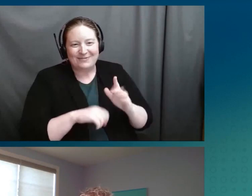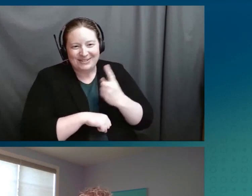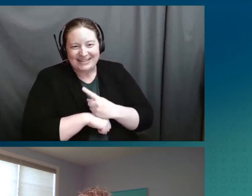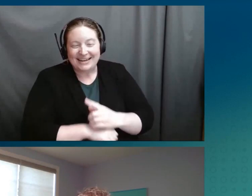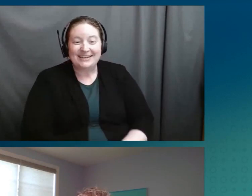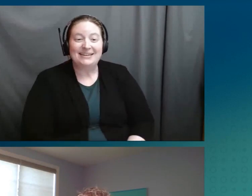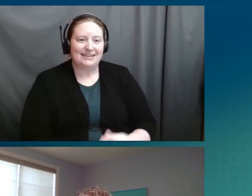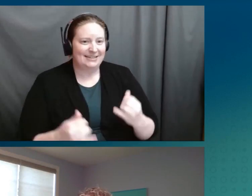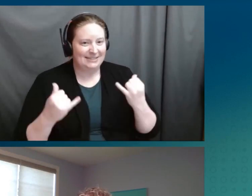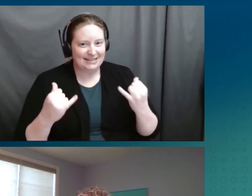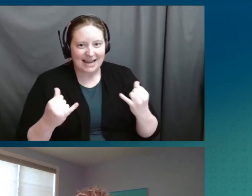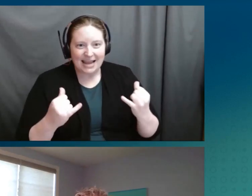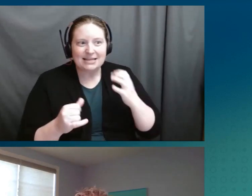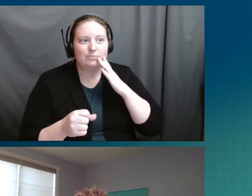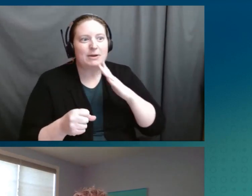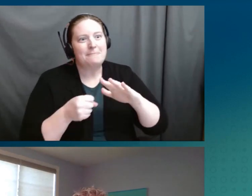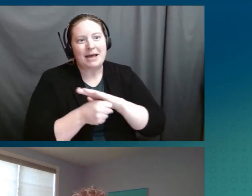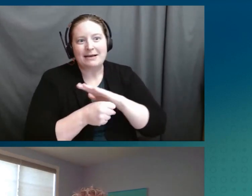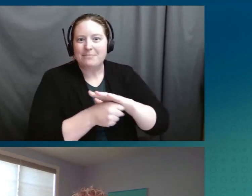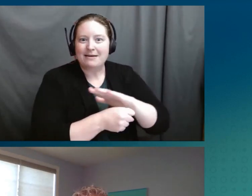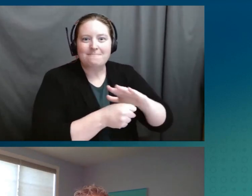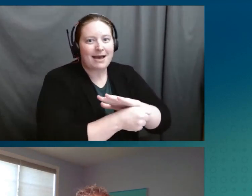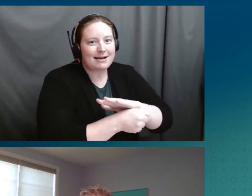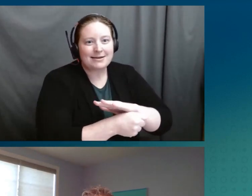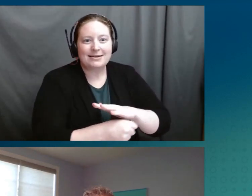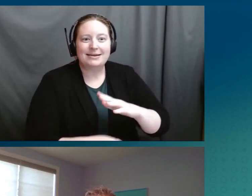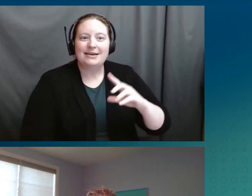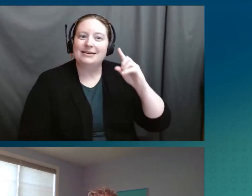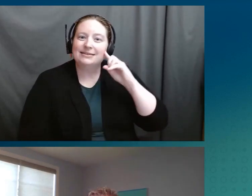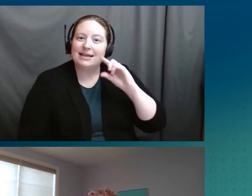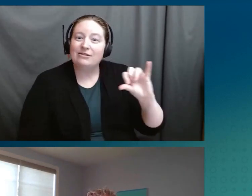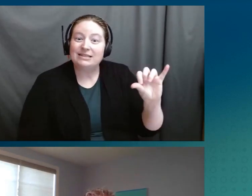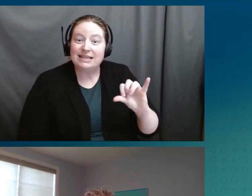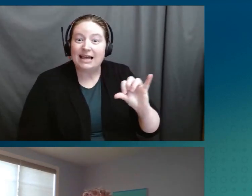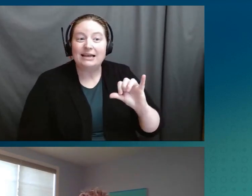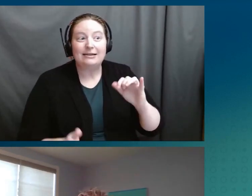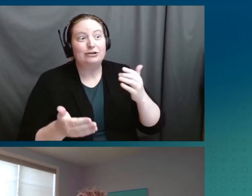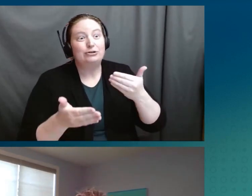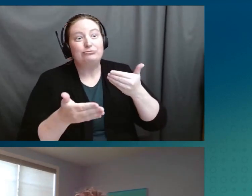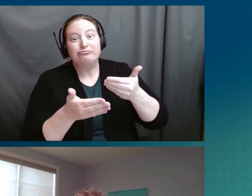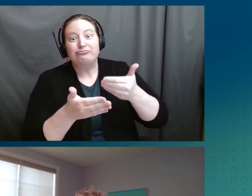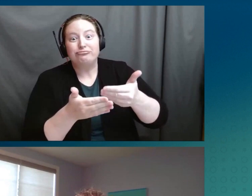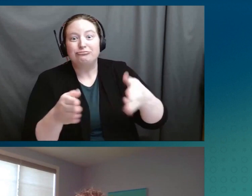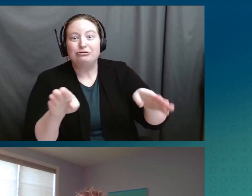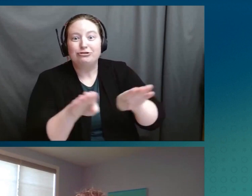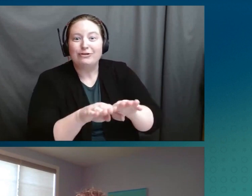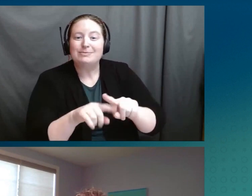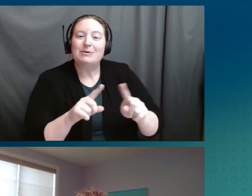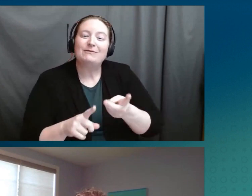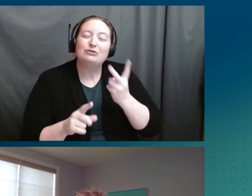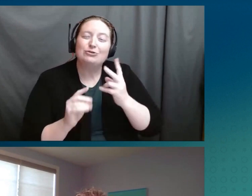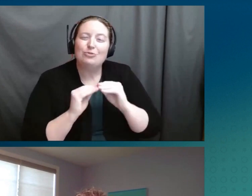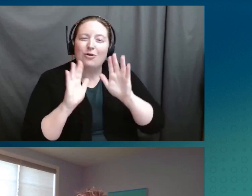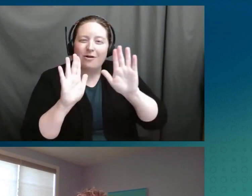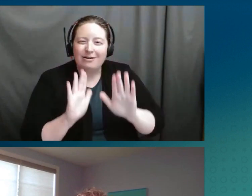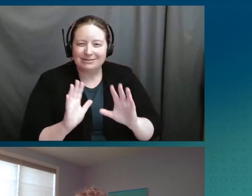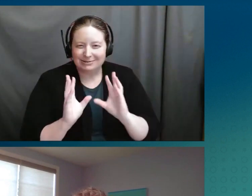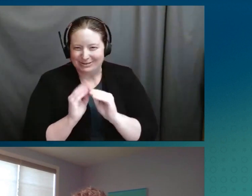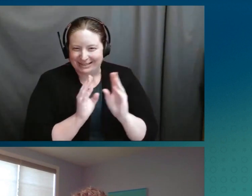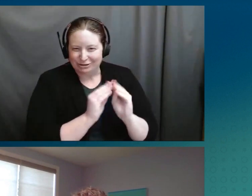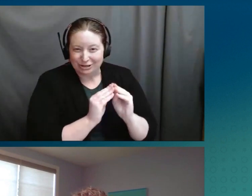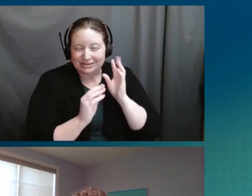Today has been so packed, and it sounds like we're coming towards a close soon, but we have two more awesome sessions to cover